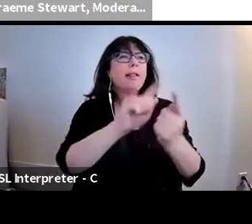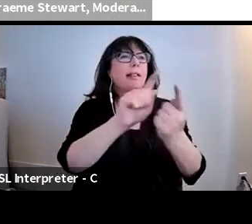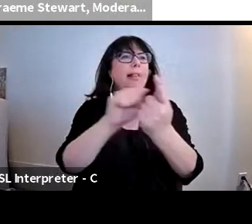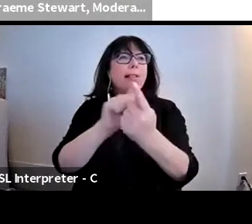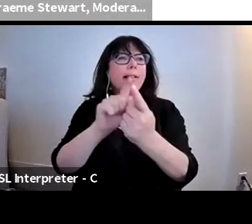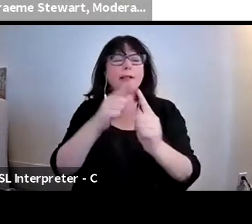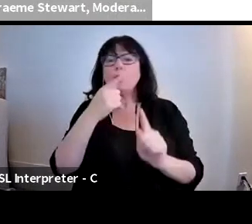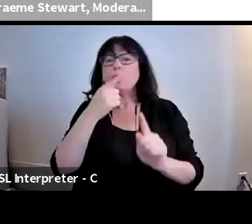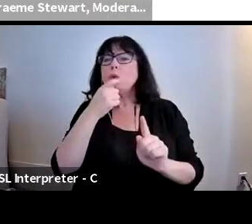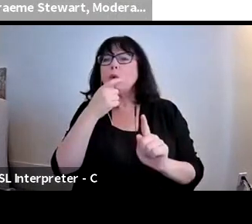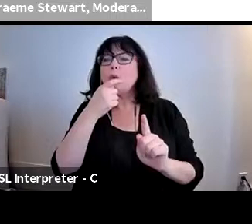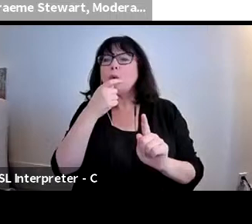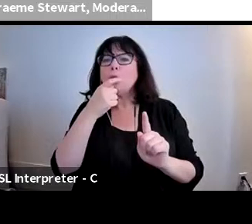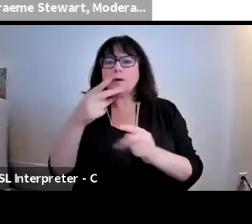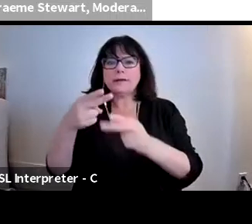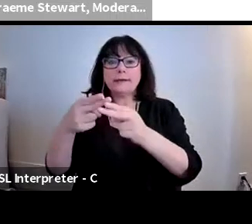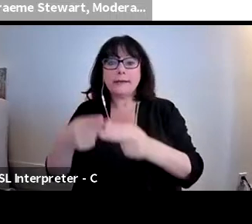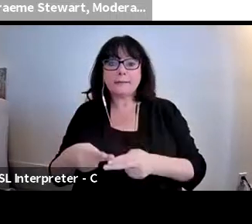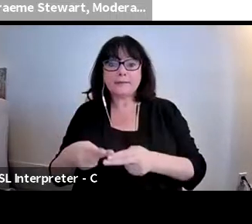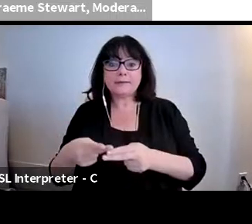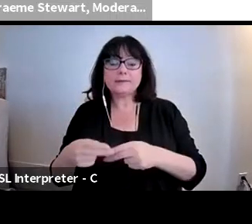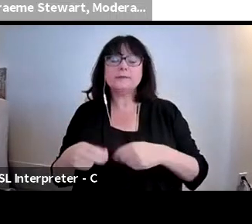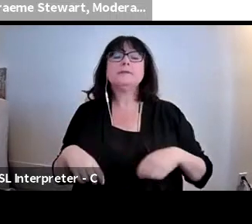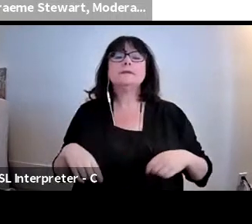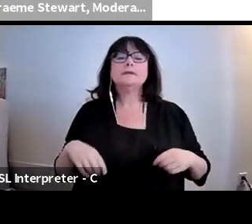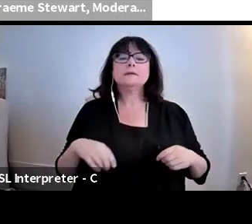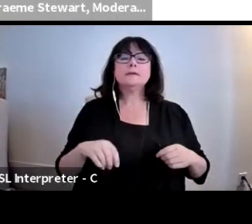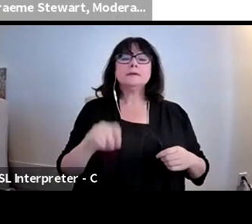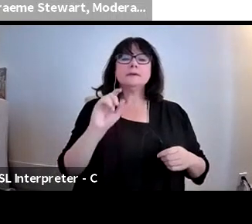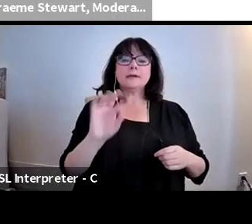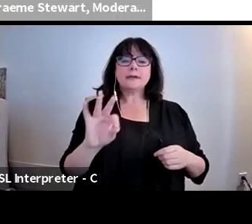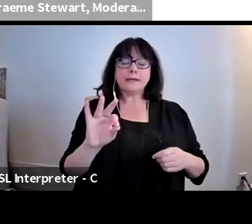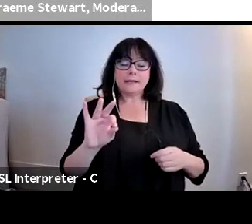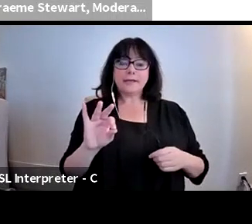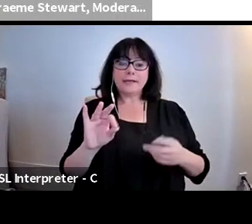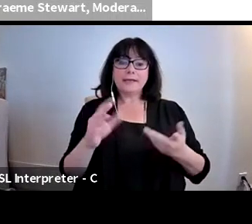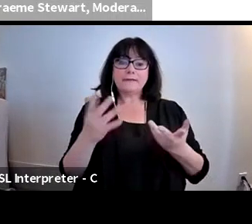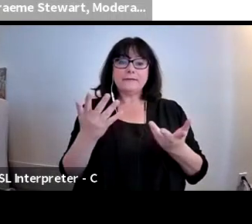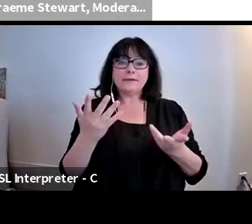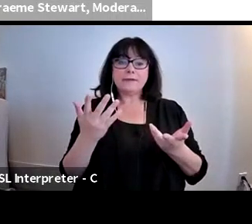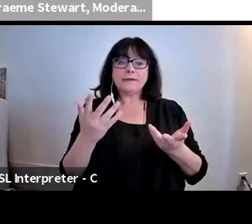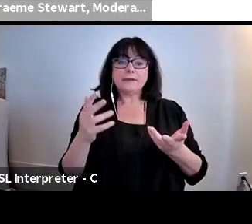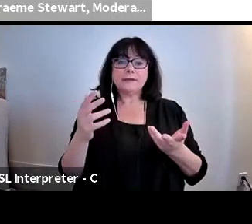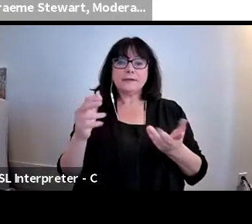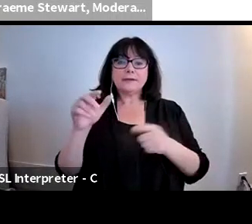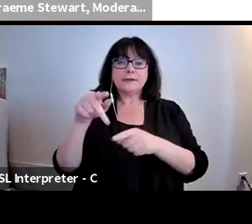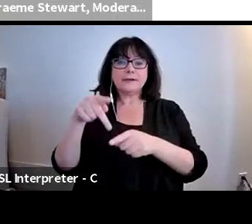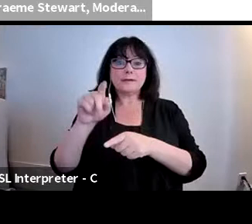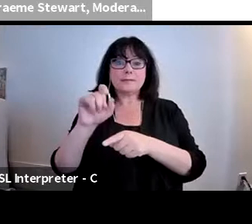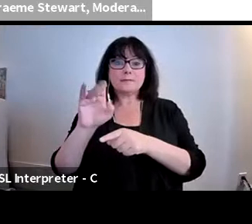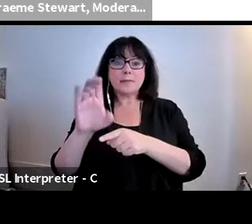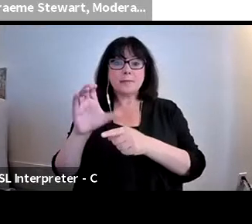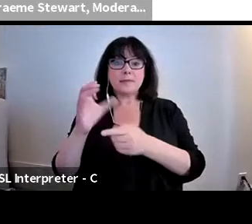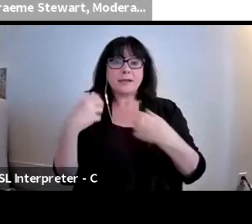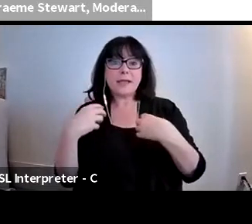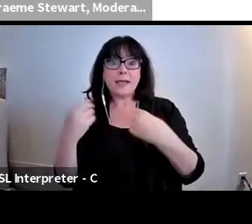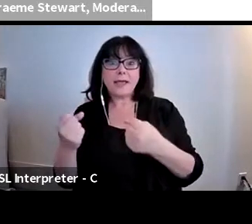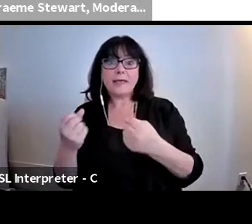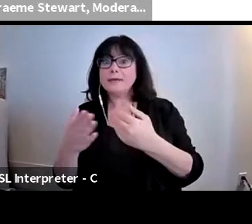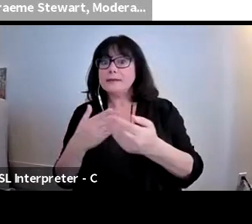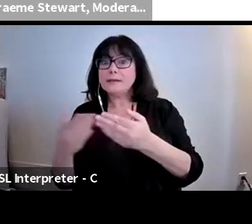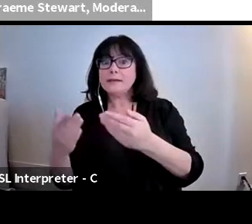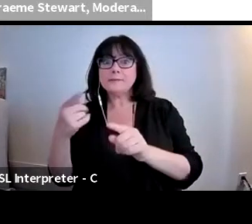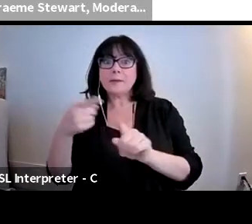a limited number of students that, or a limited number of others that they have come in contact with, whether it's on or